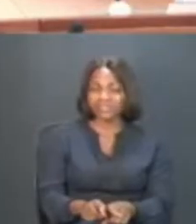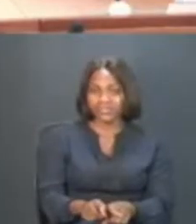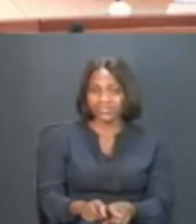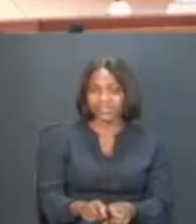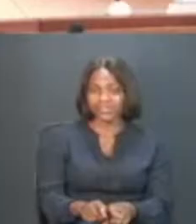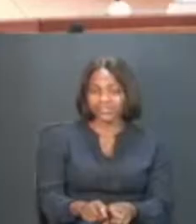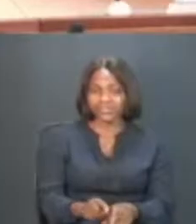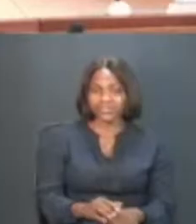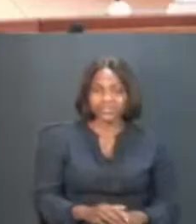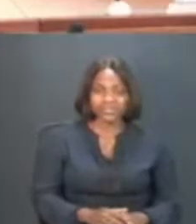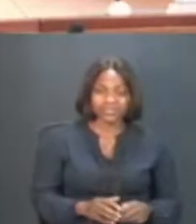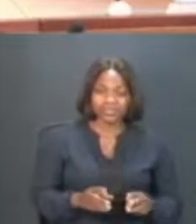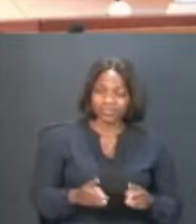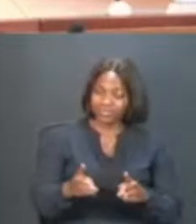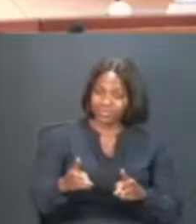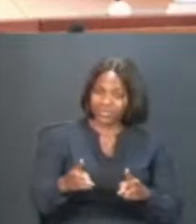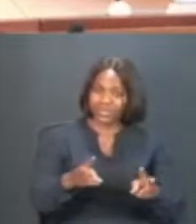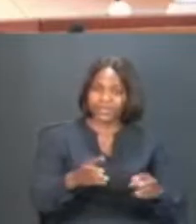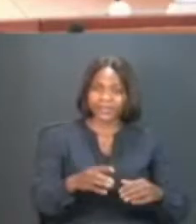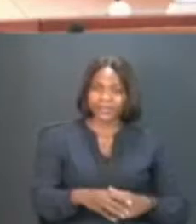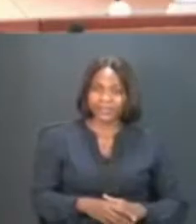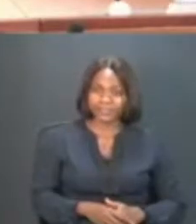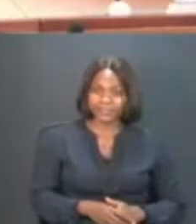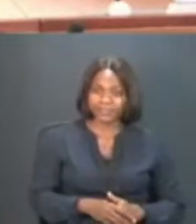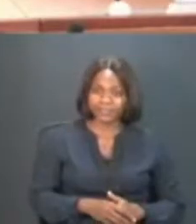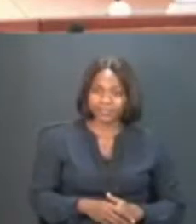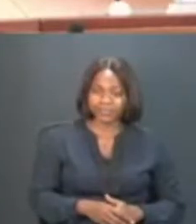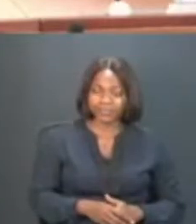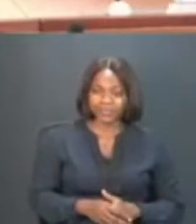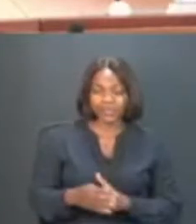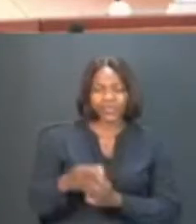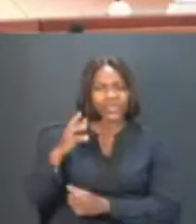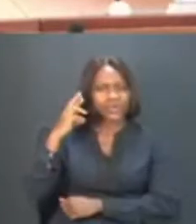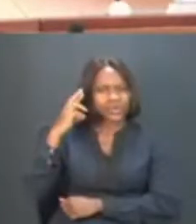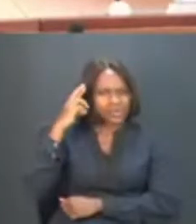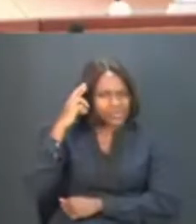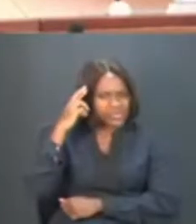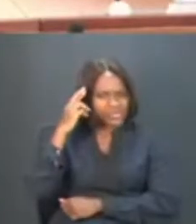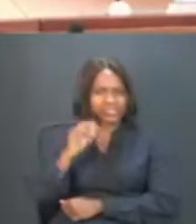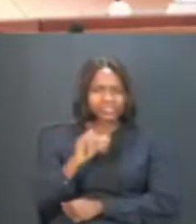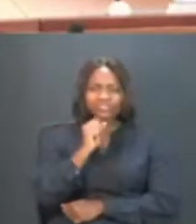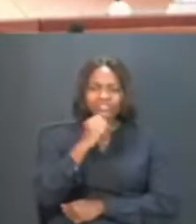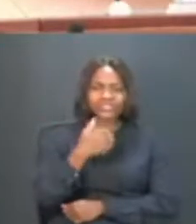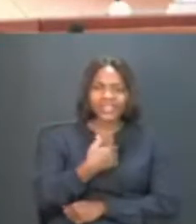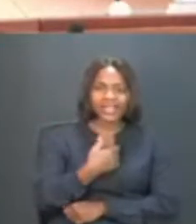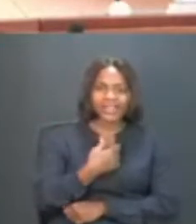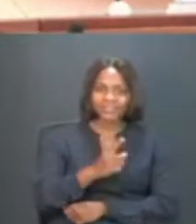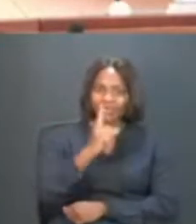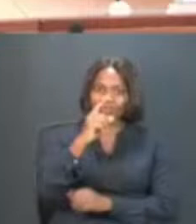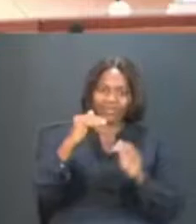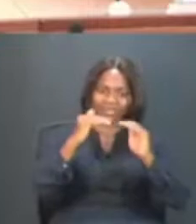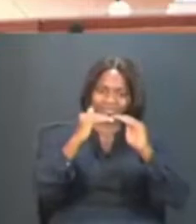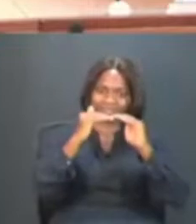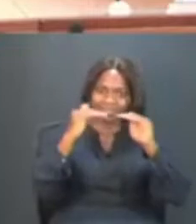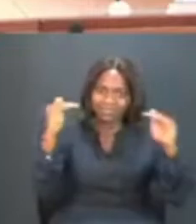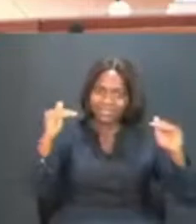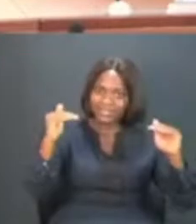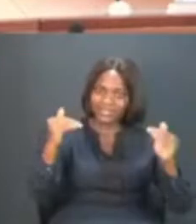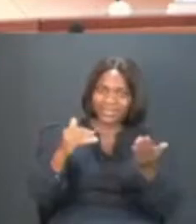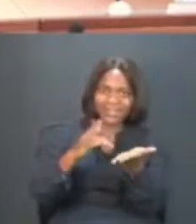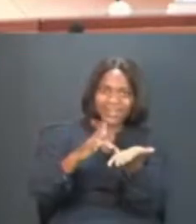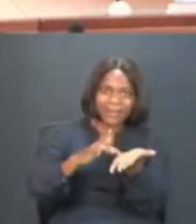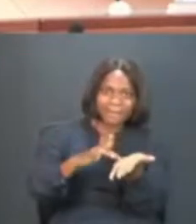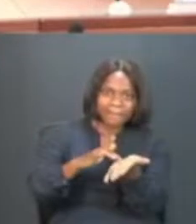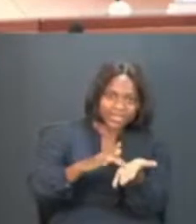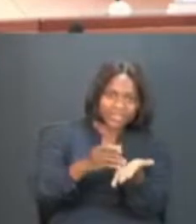different personalities. And therefore, there is no one standard care